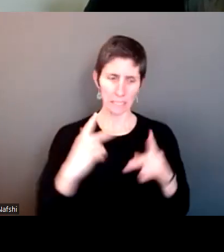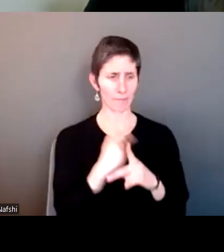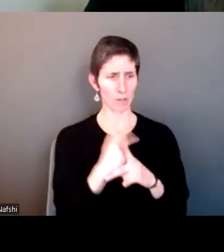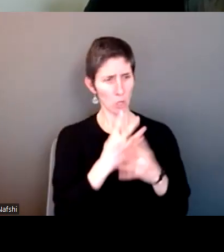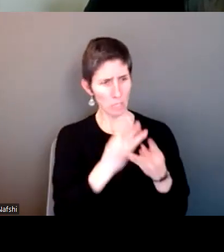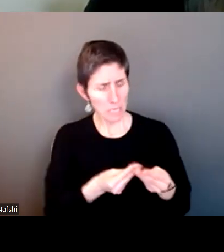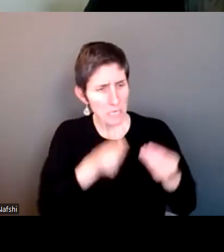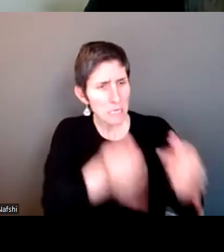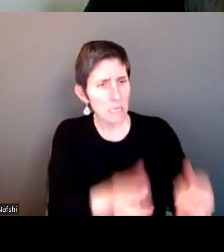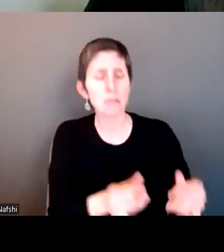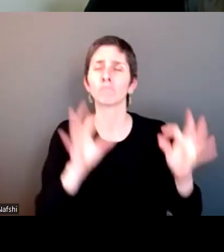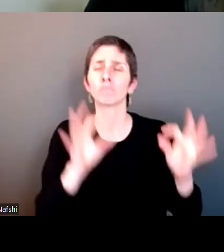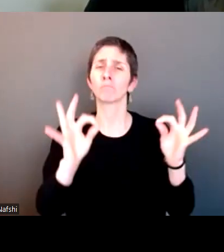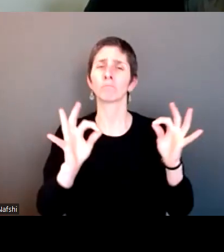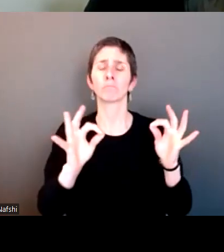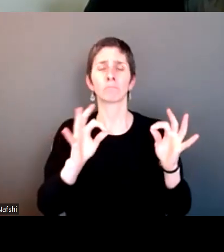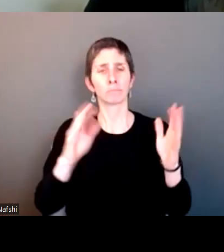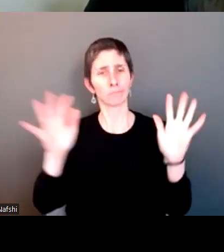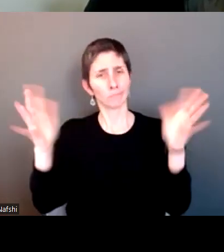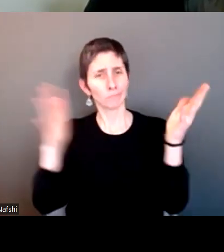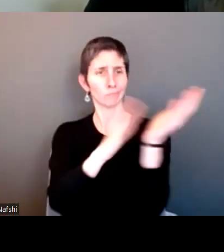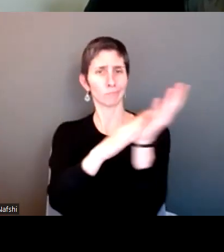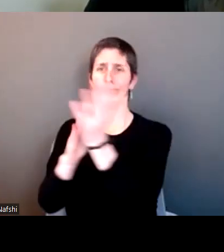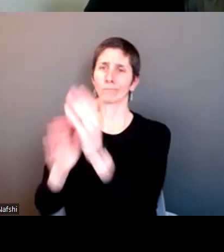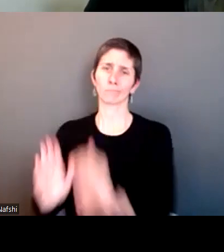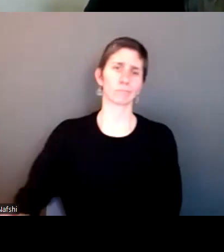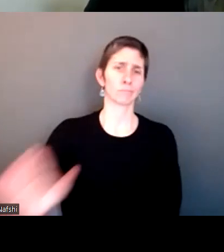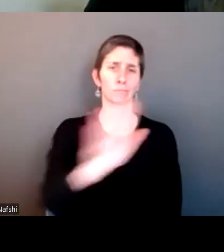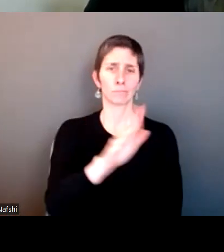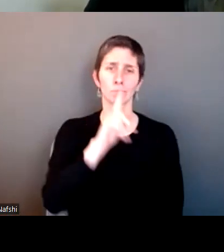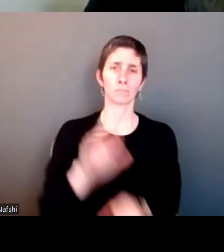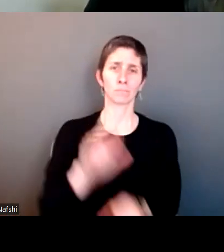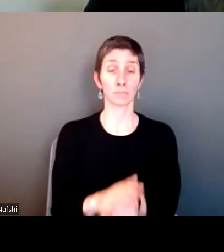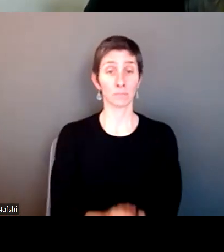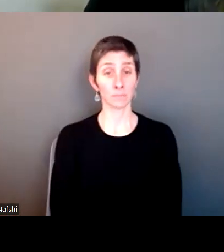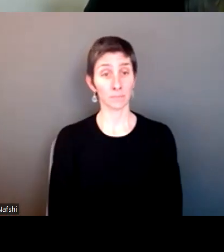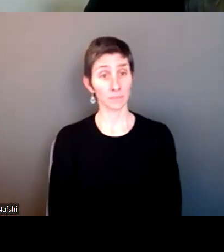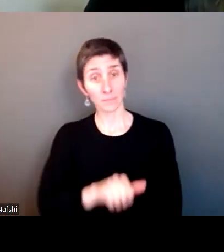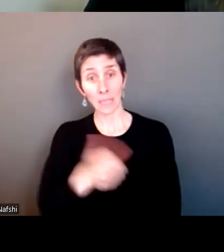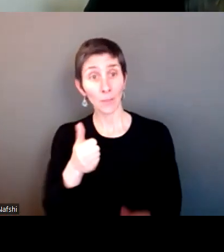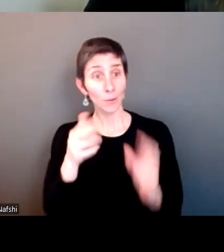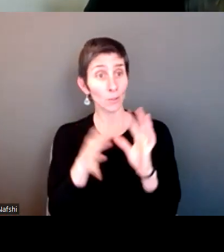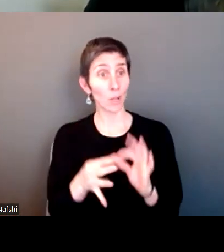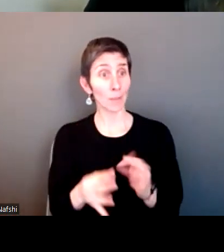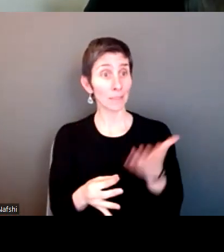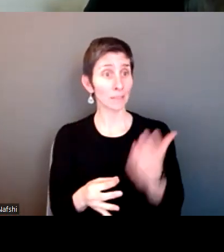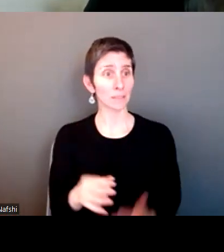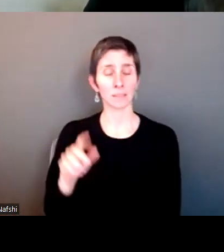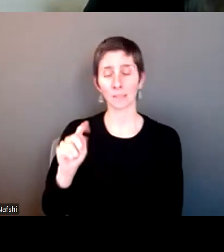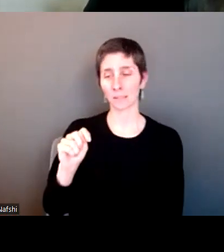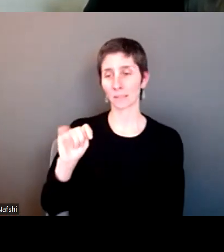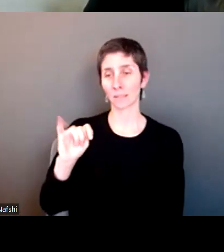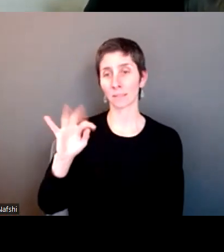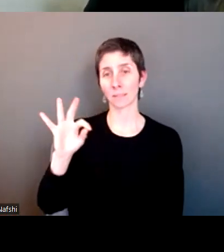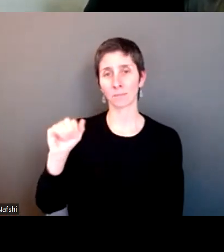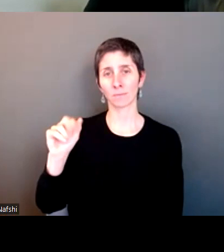It's really testimony to your commitment to the issues. Anyone else? I think too, it's important